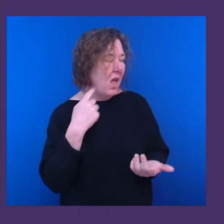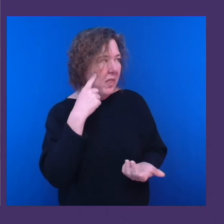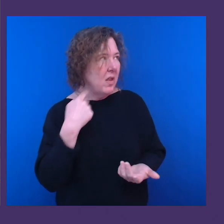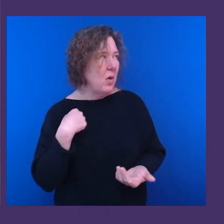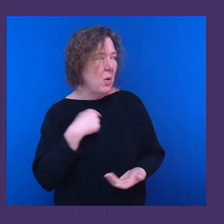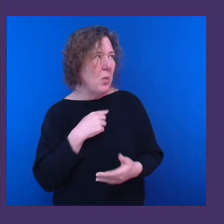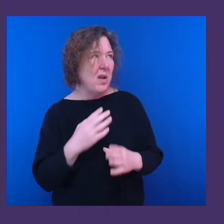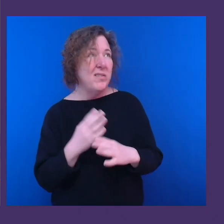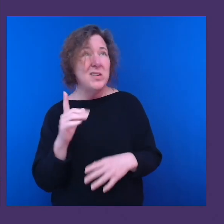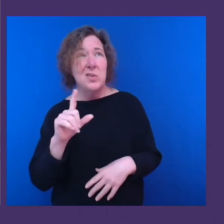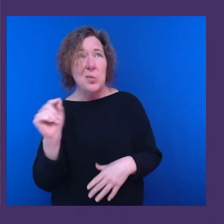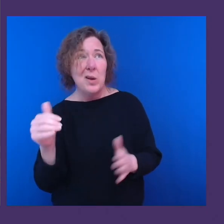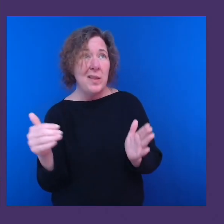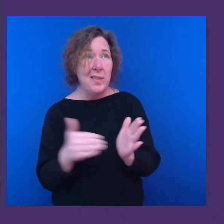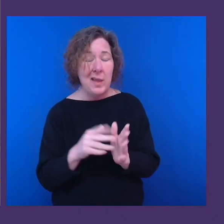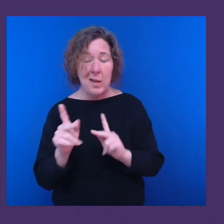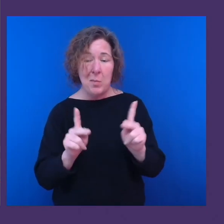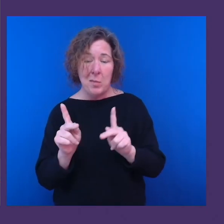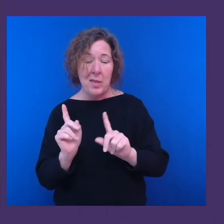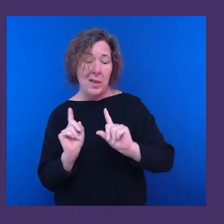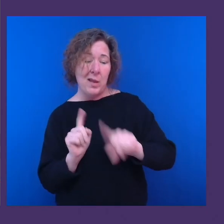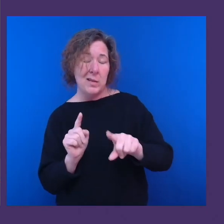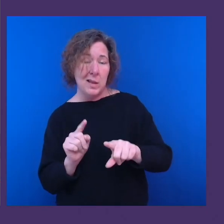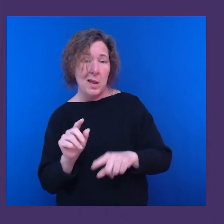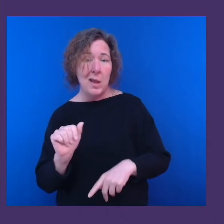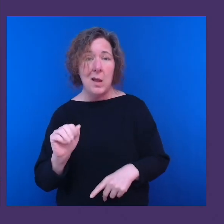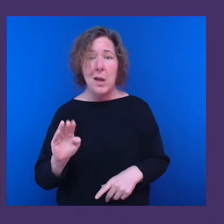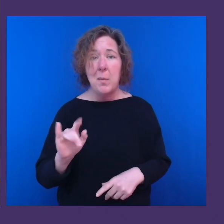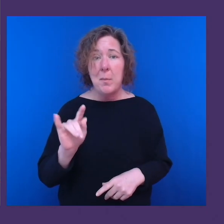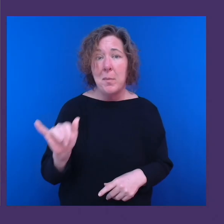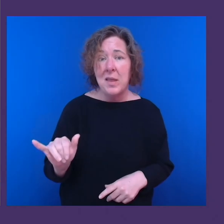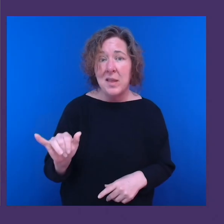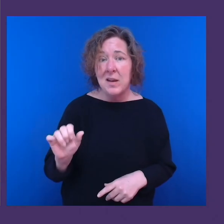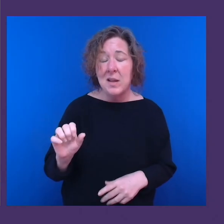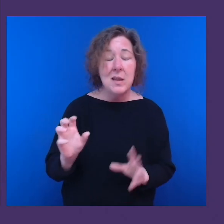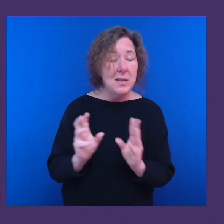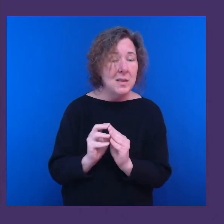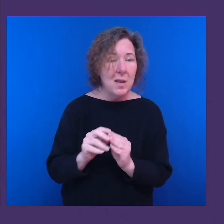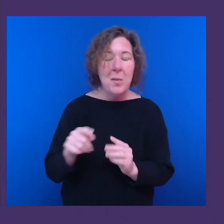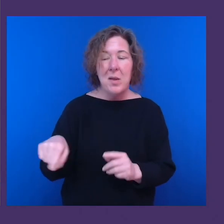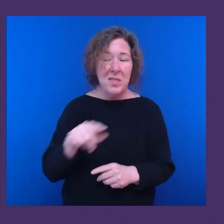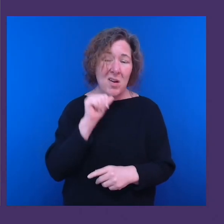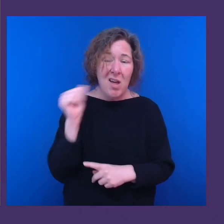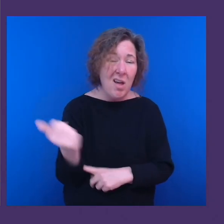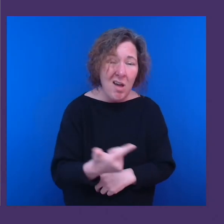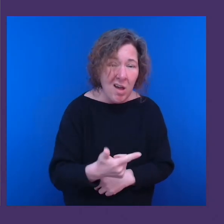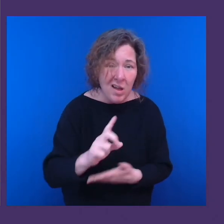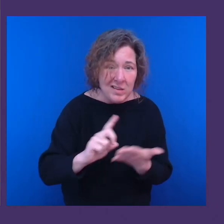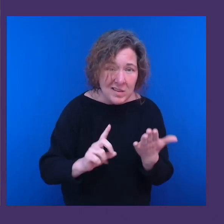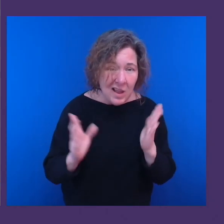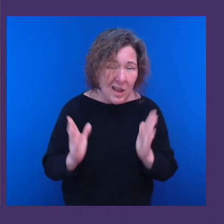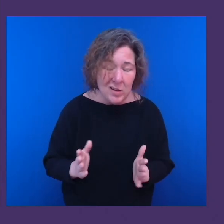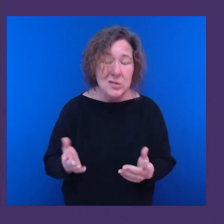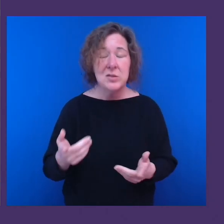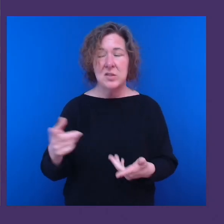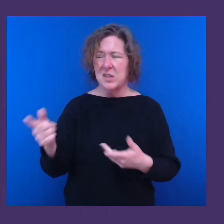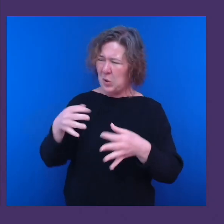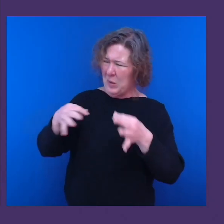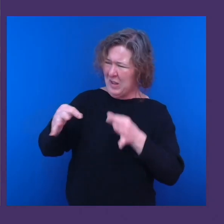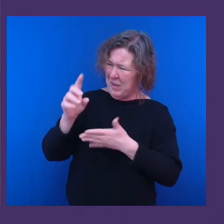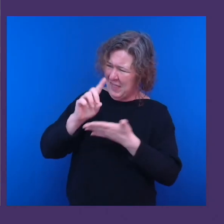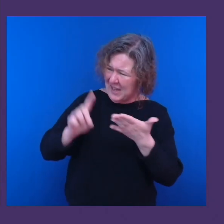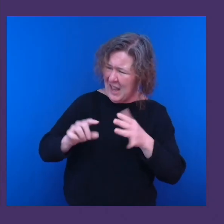people that attend Ability Summit, and not everyone's a designer. Could you kind of explain a design system and how thinking about and